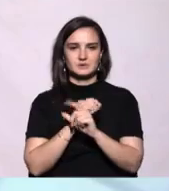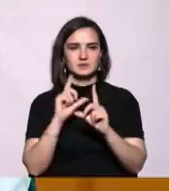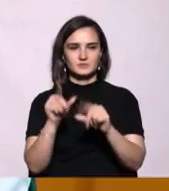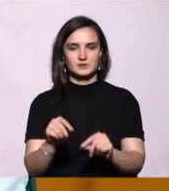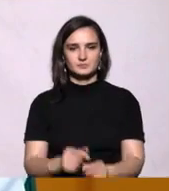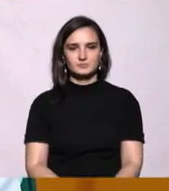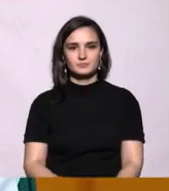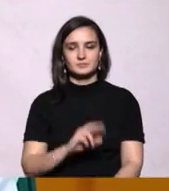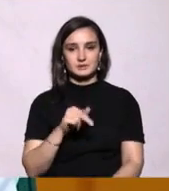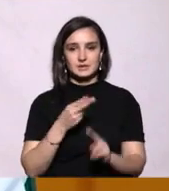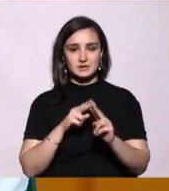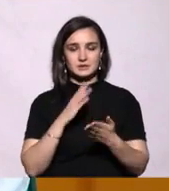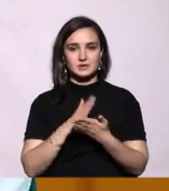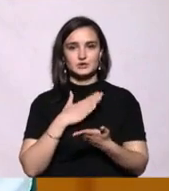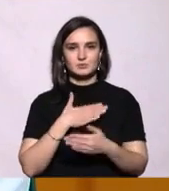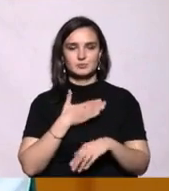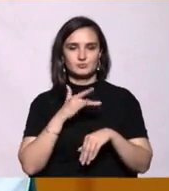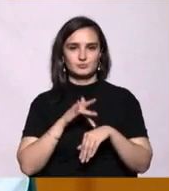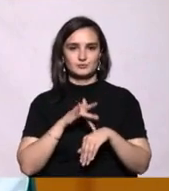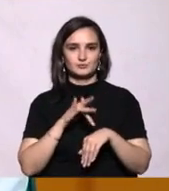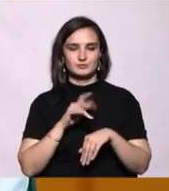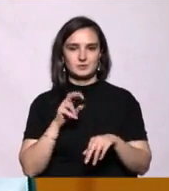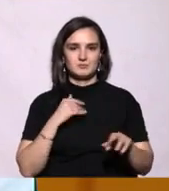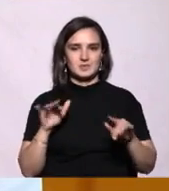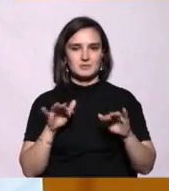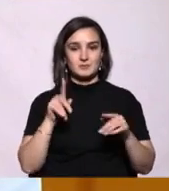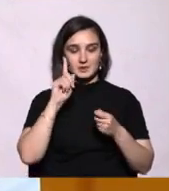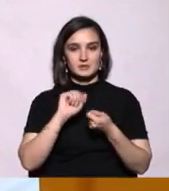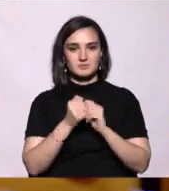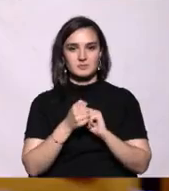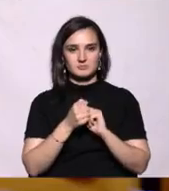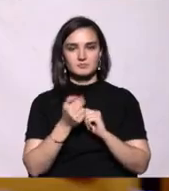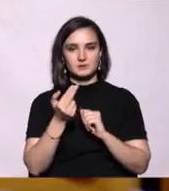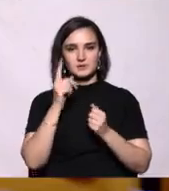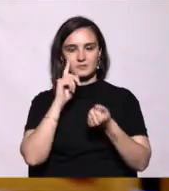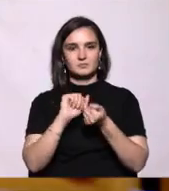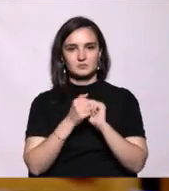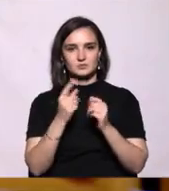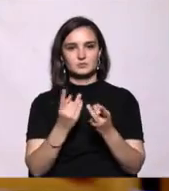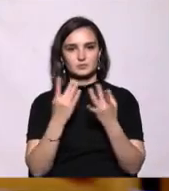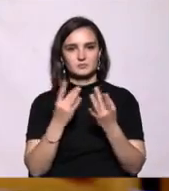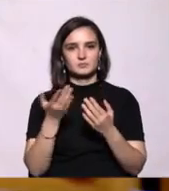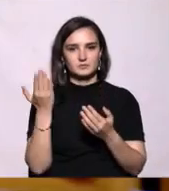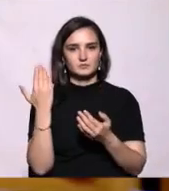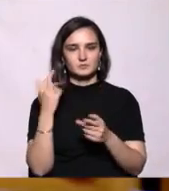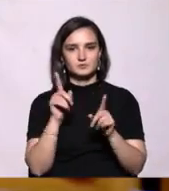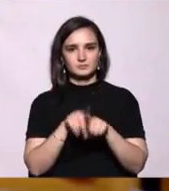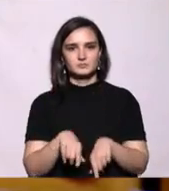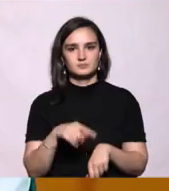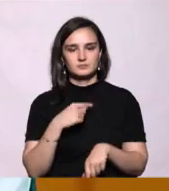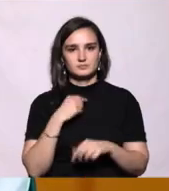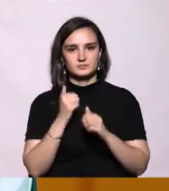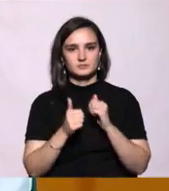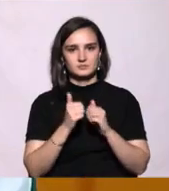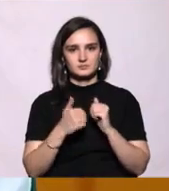And it is my favorite activity. Do you remember? I do. You told me before. So, I